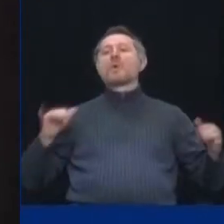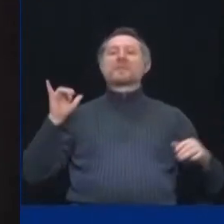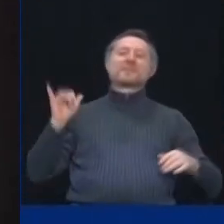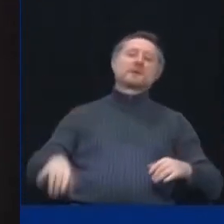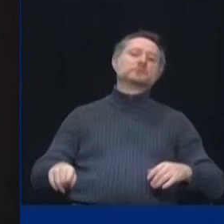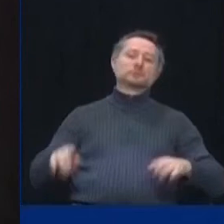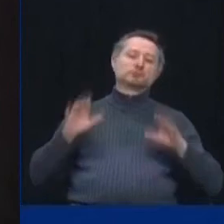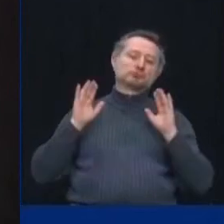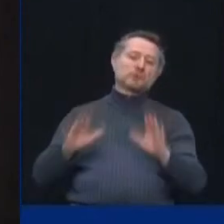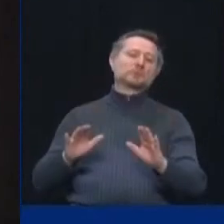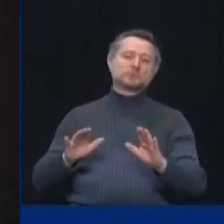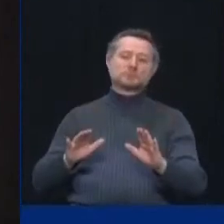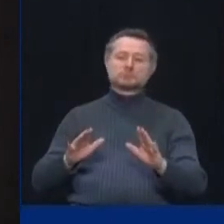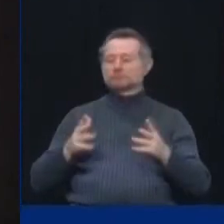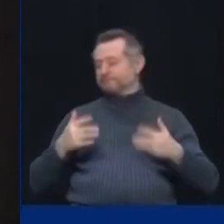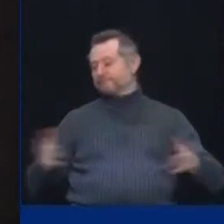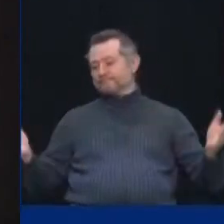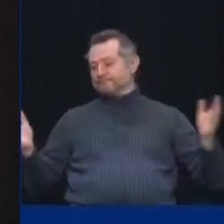great.